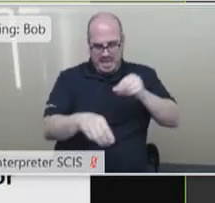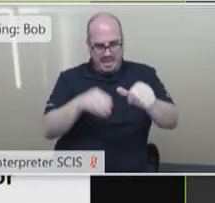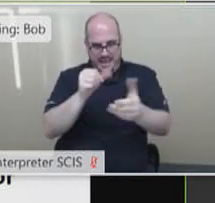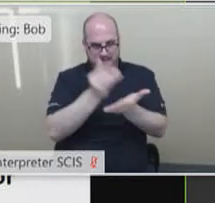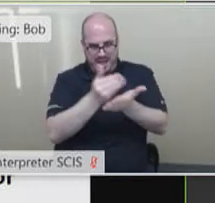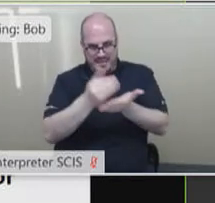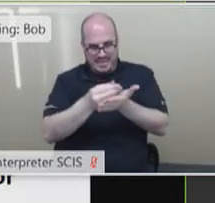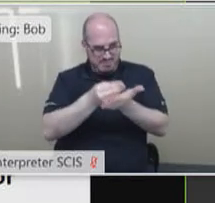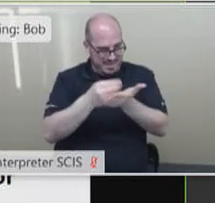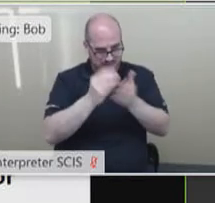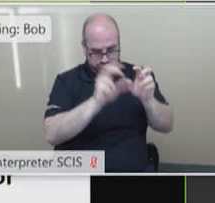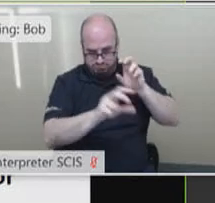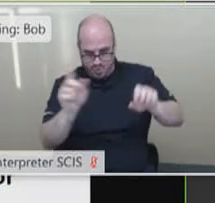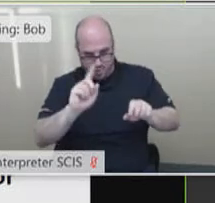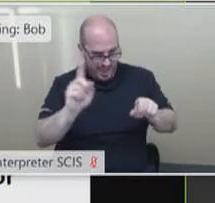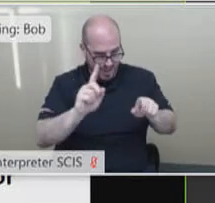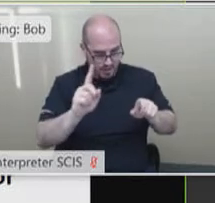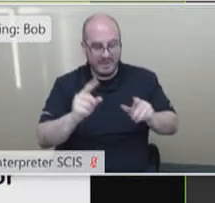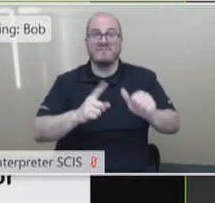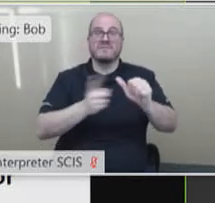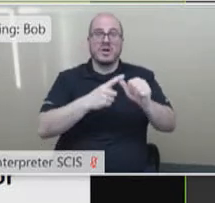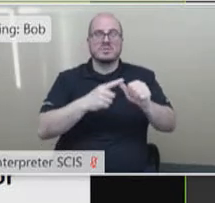pandemic revisions have to be made.